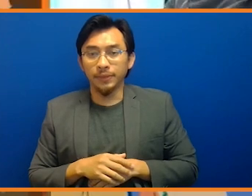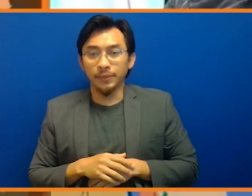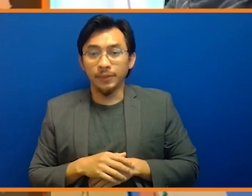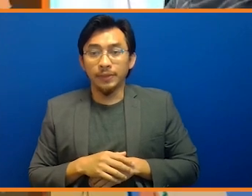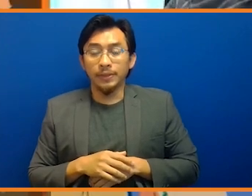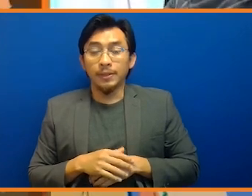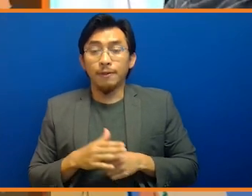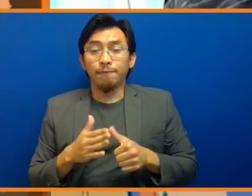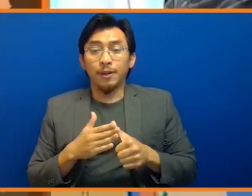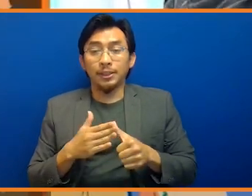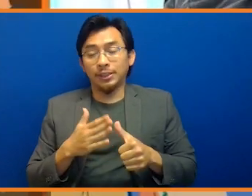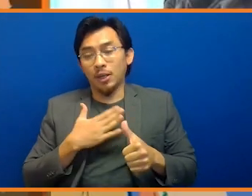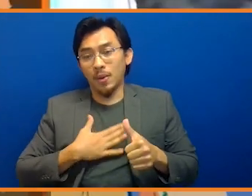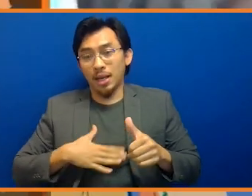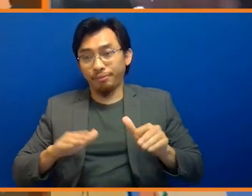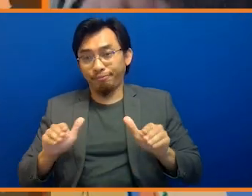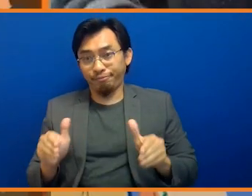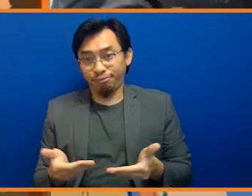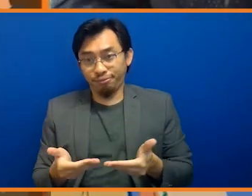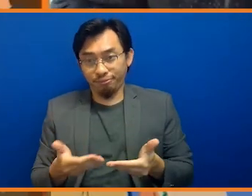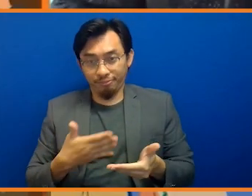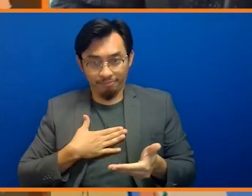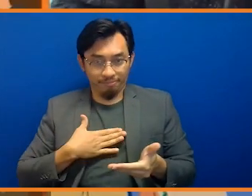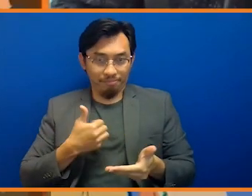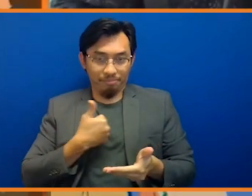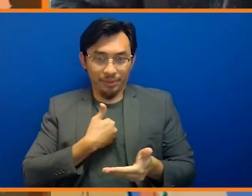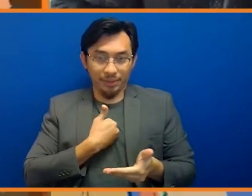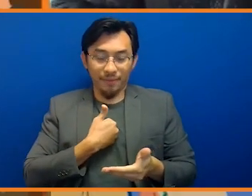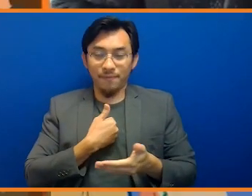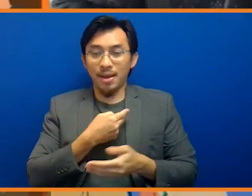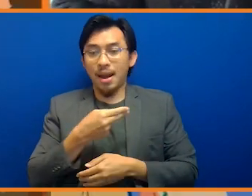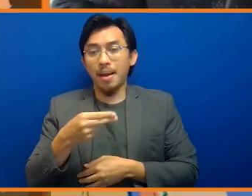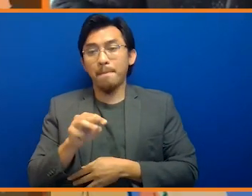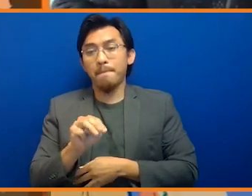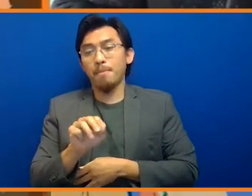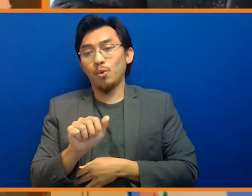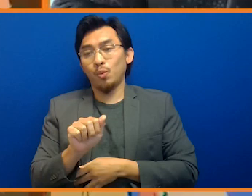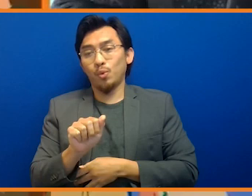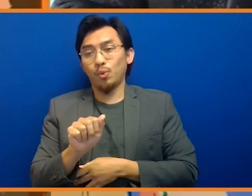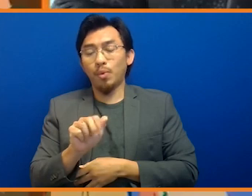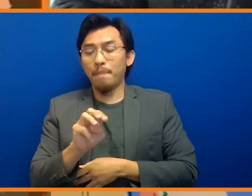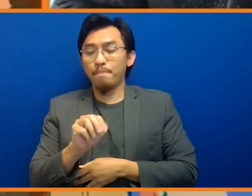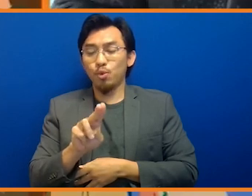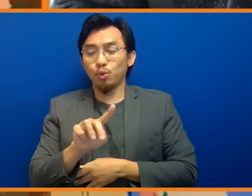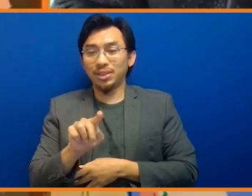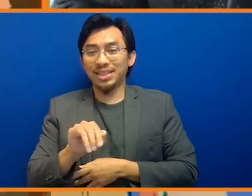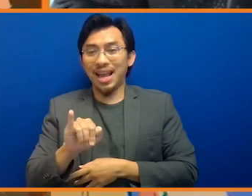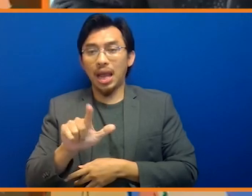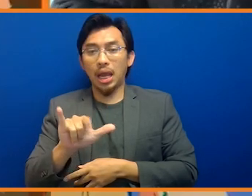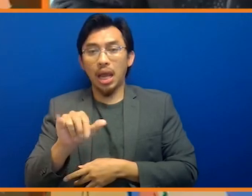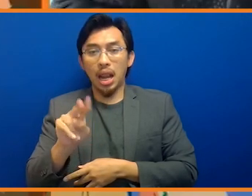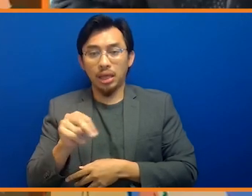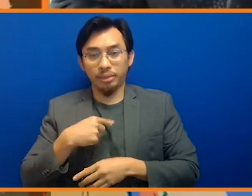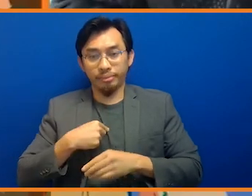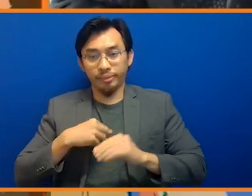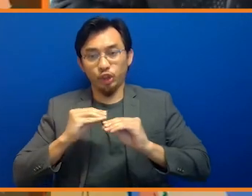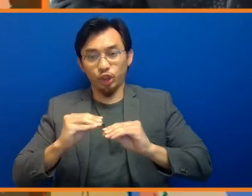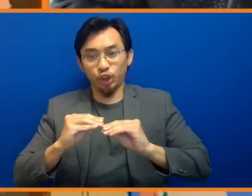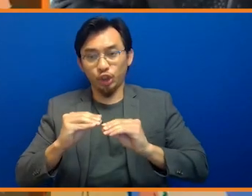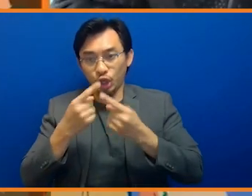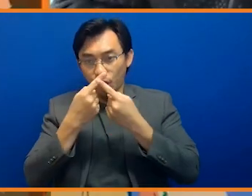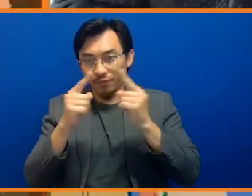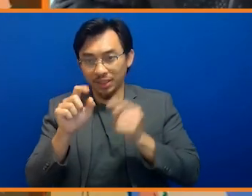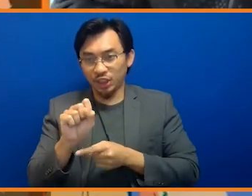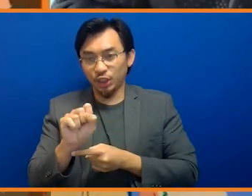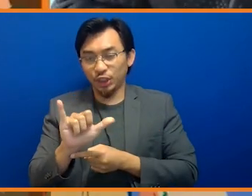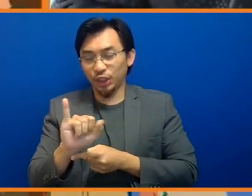so first of all, I would like to introduce myself. My name is Muzailin Afan. I'm the lecturer at Universitas